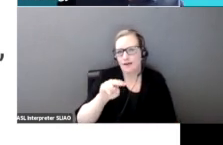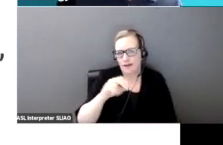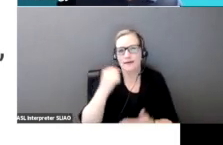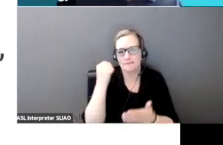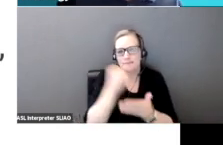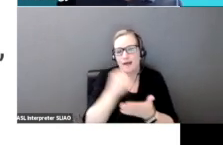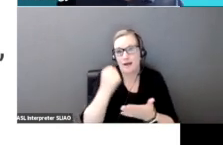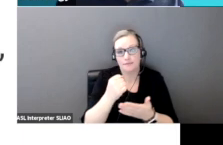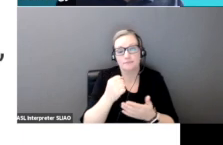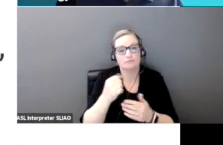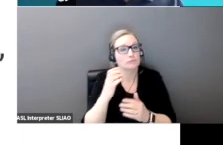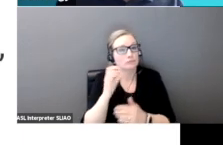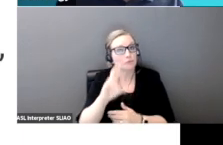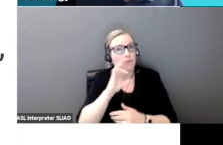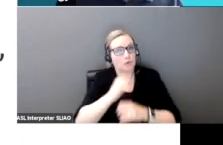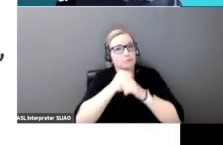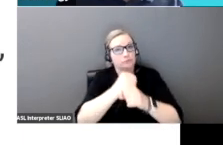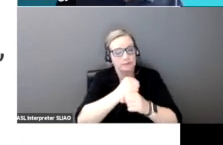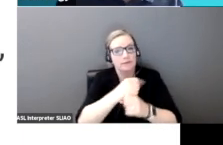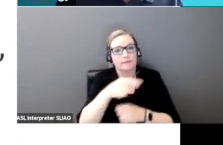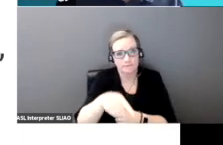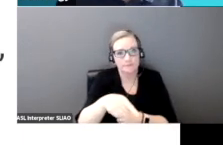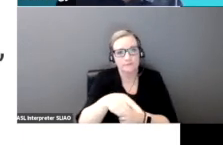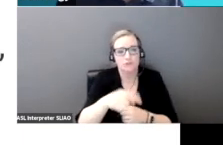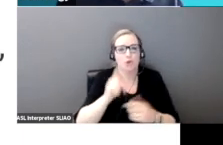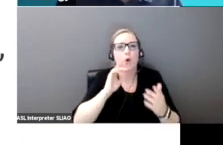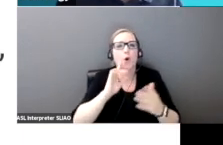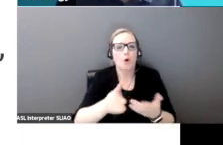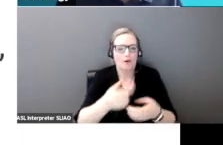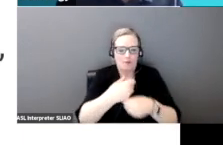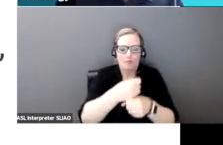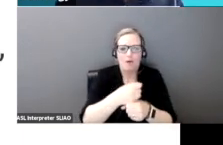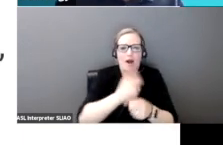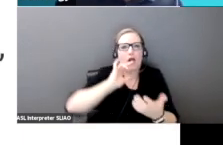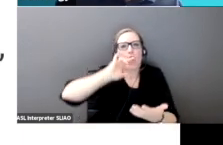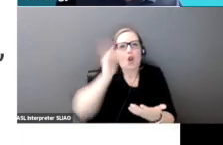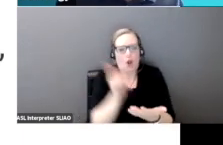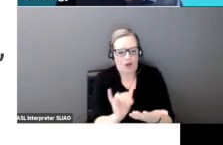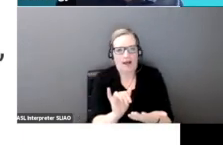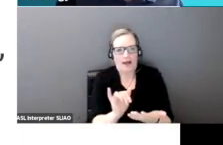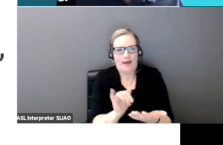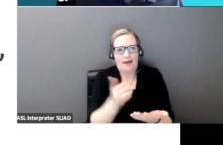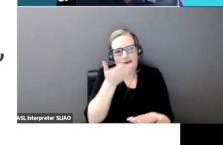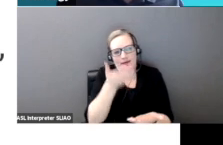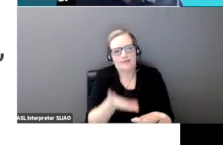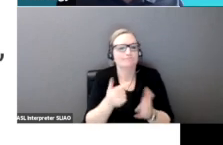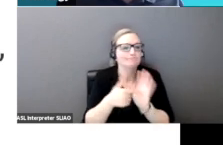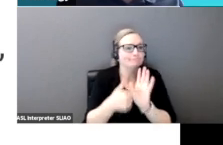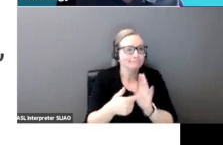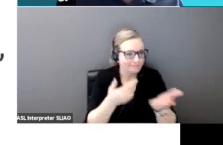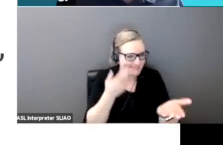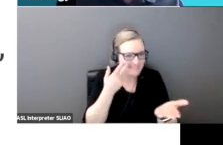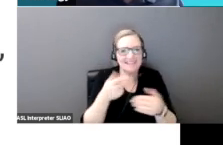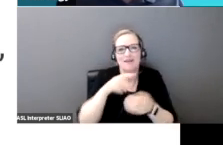It protects just the ornamental or aesthetic aspect of an article. I've put a couple of examples down